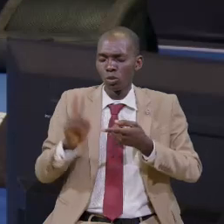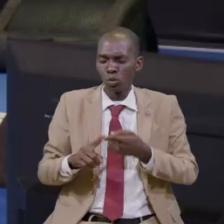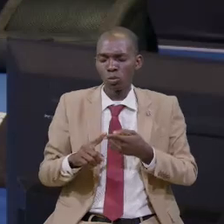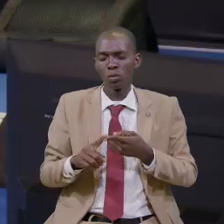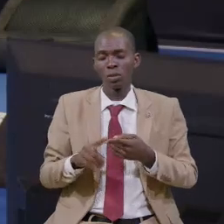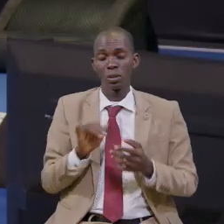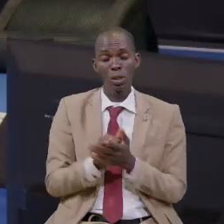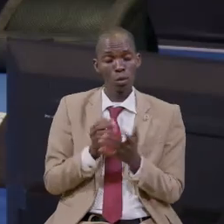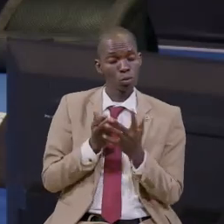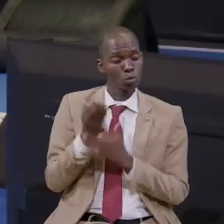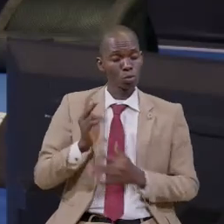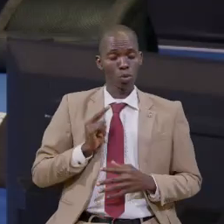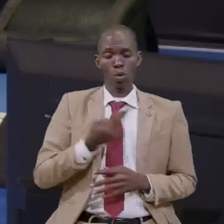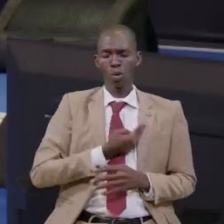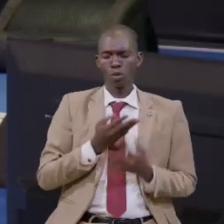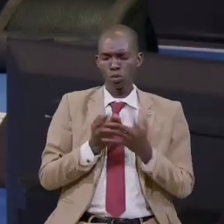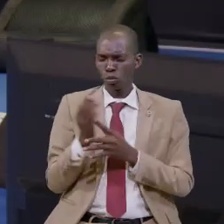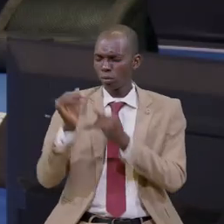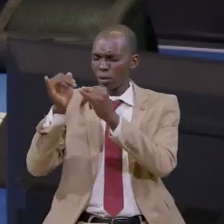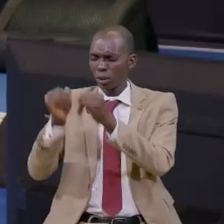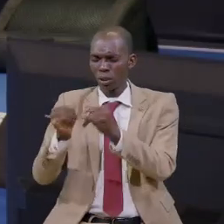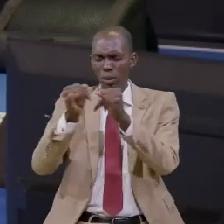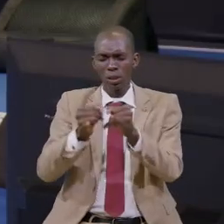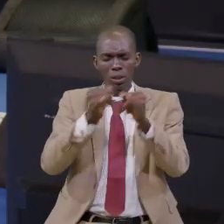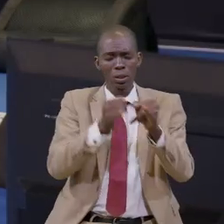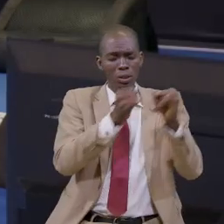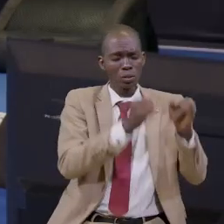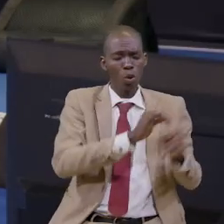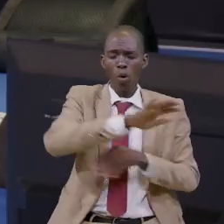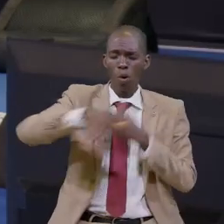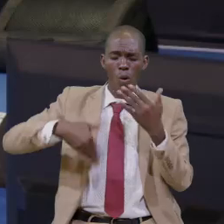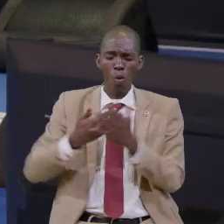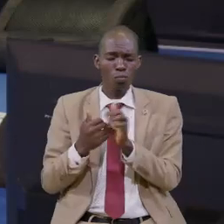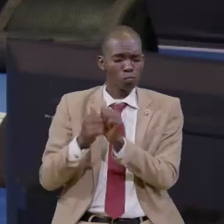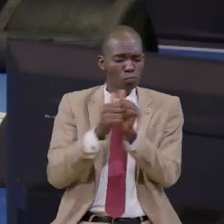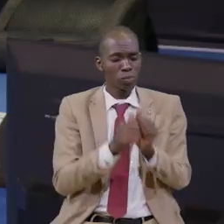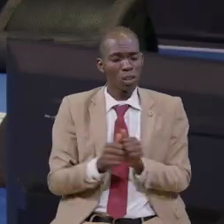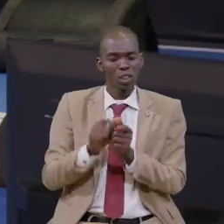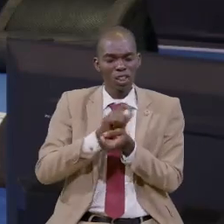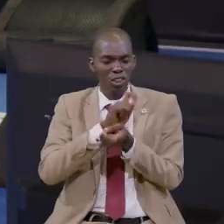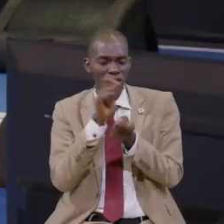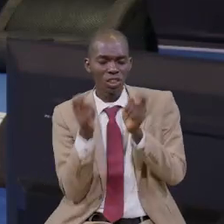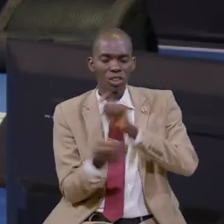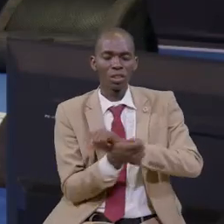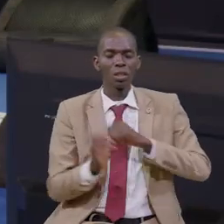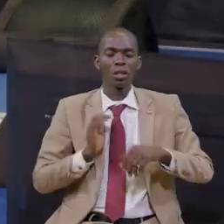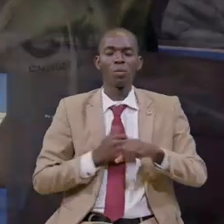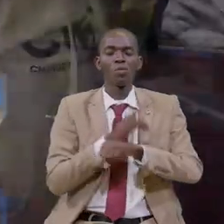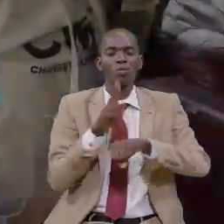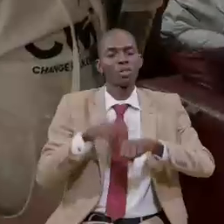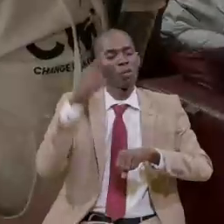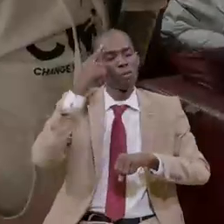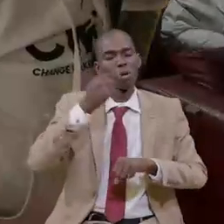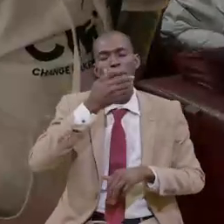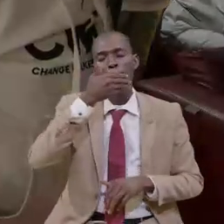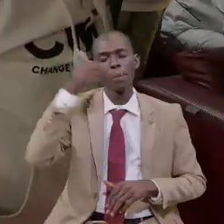there, each one here, and all of us together, change our nation for the better. Amen.